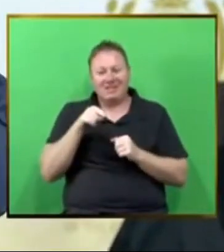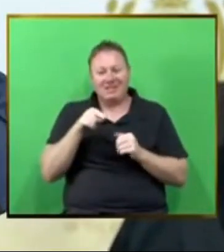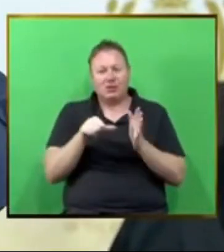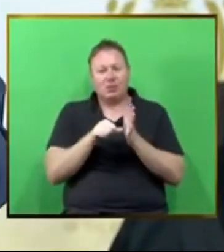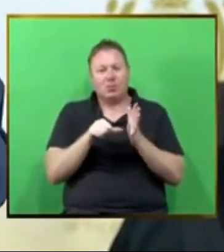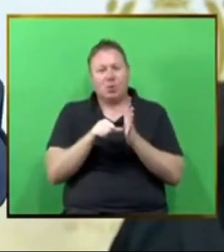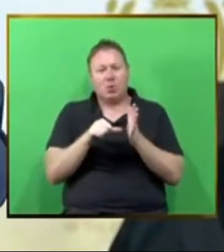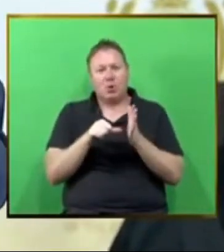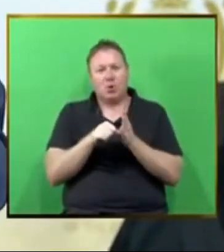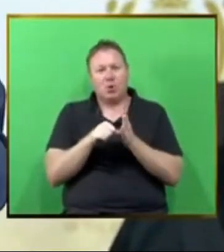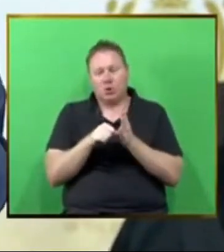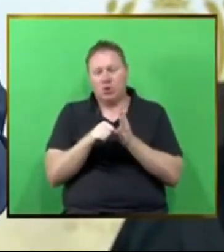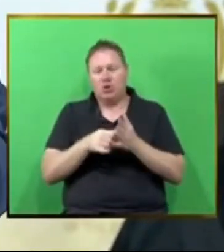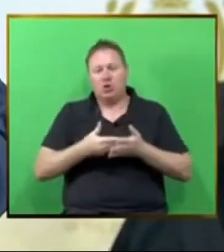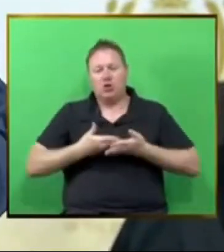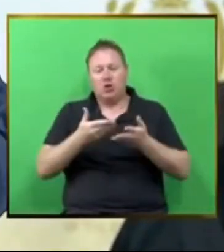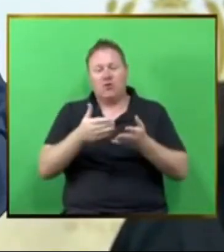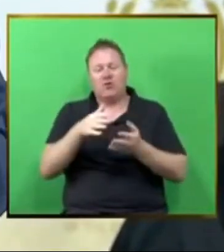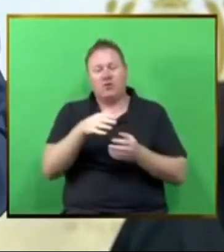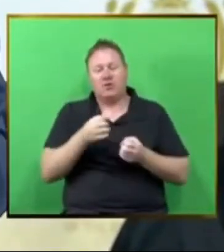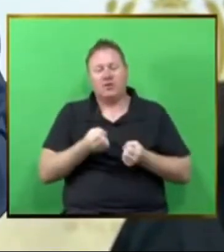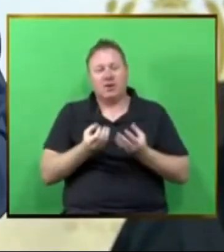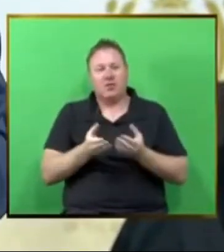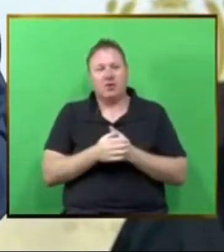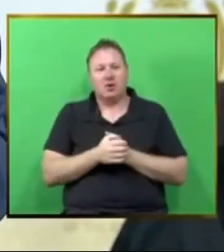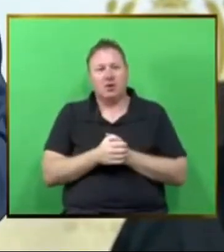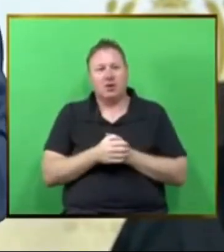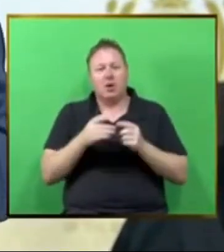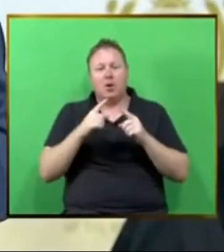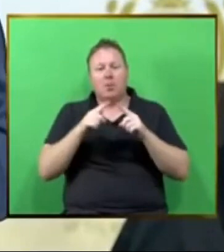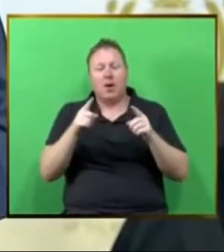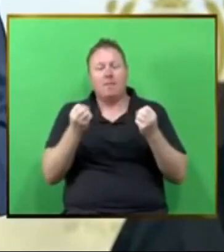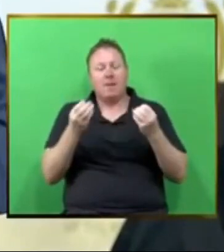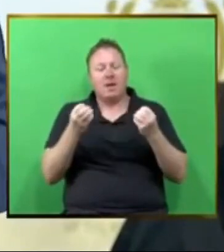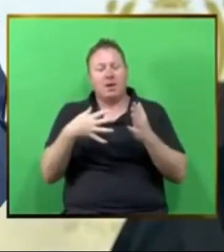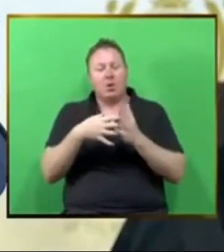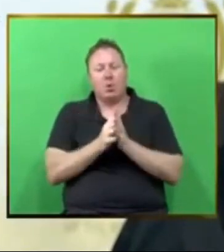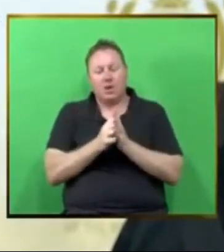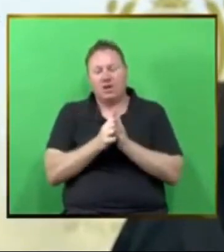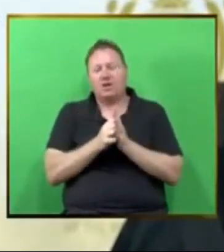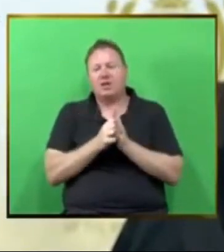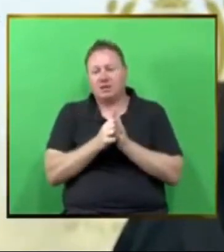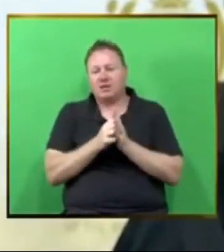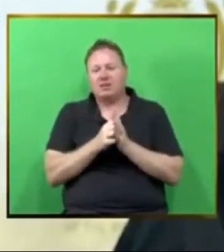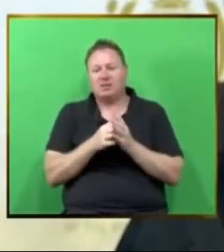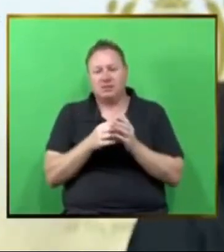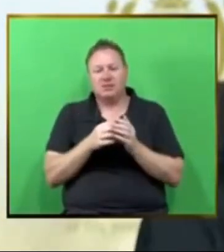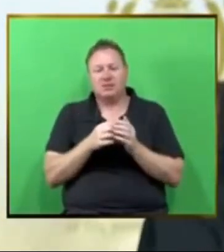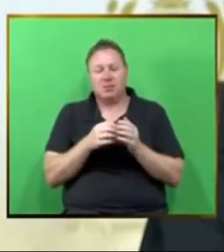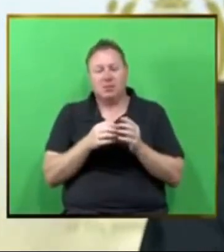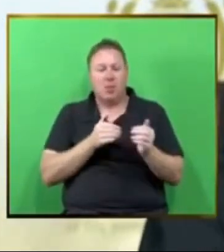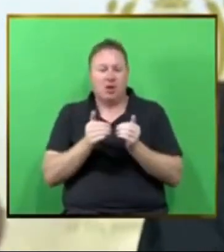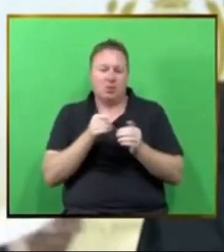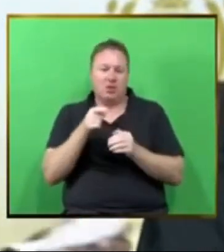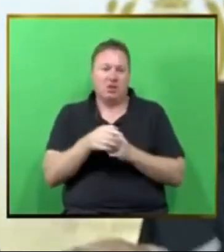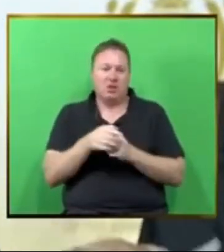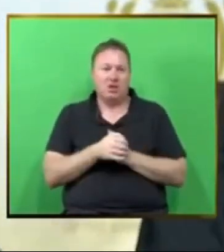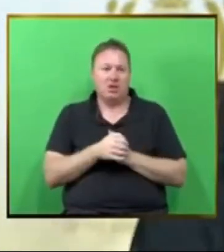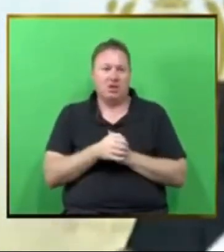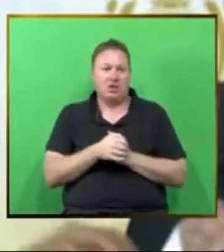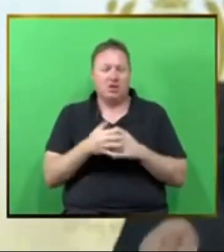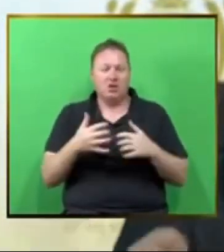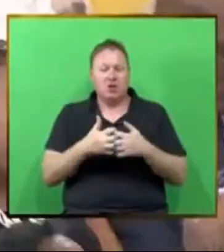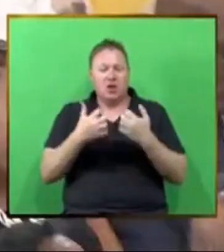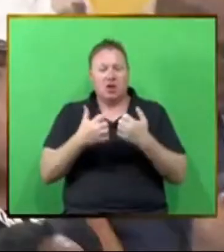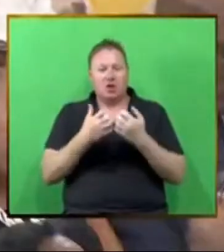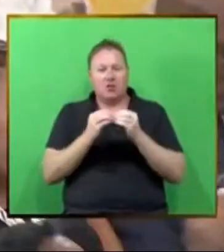an unacceptable number of them are experiencing weaknesses in governance, financial management, and service delivery. To address these